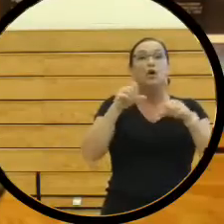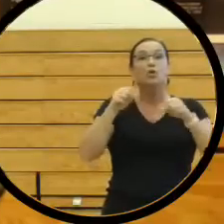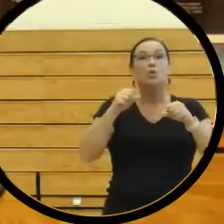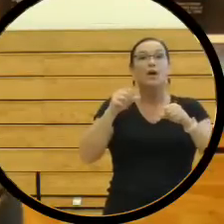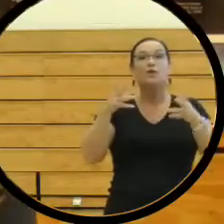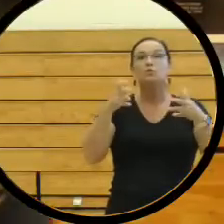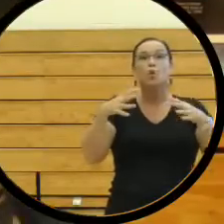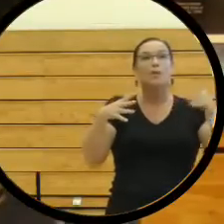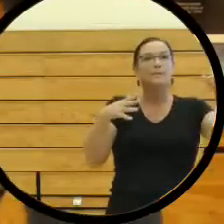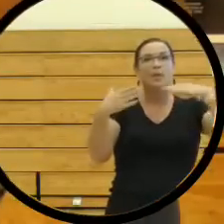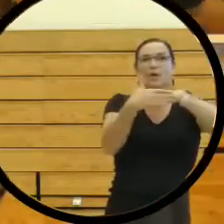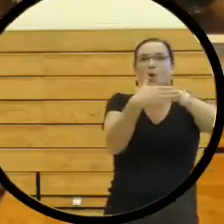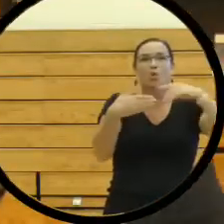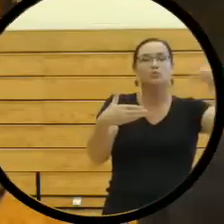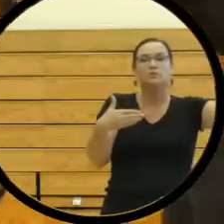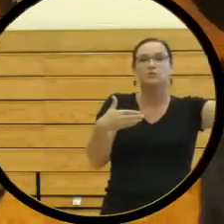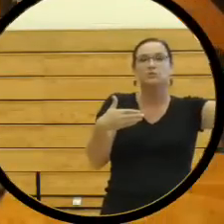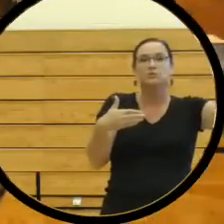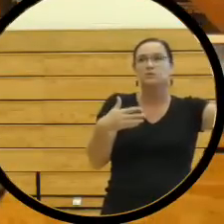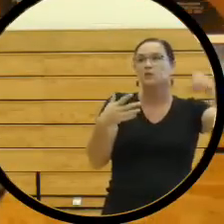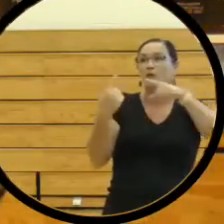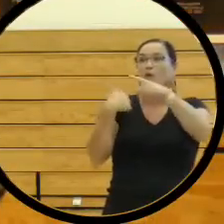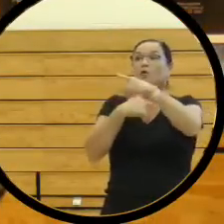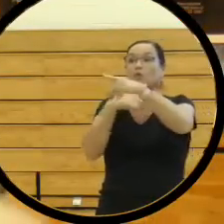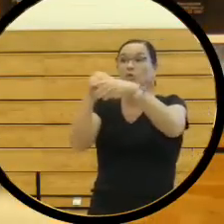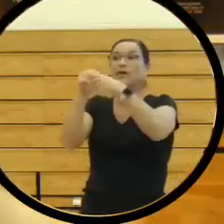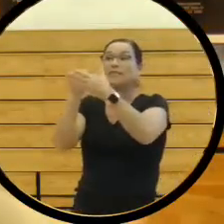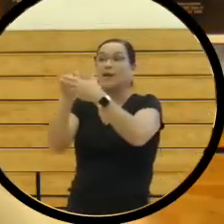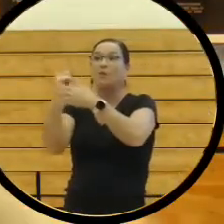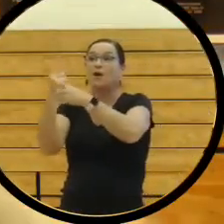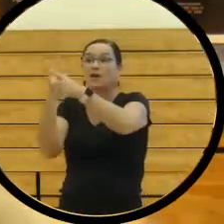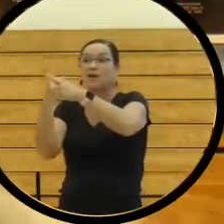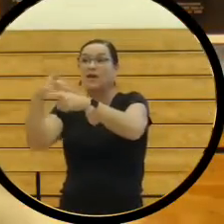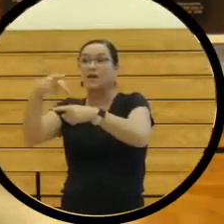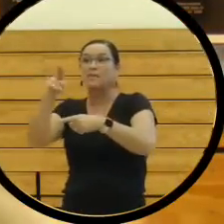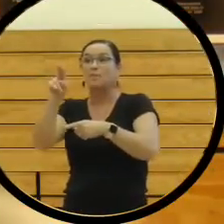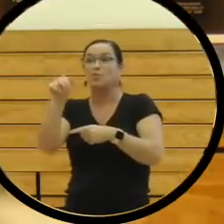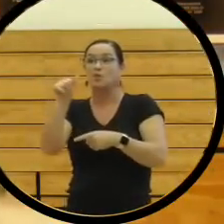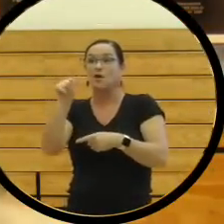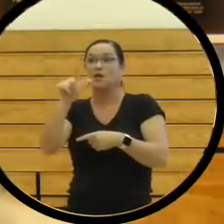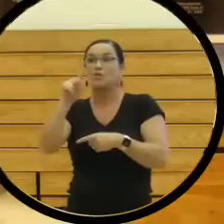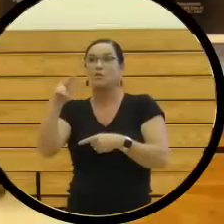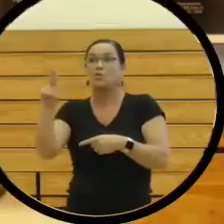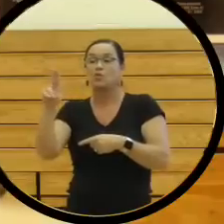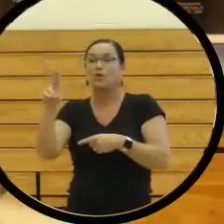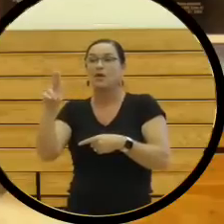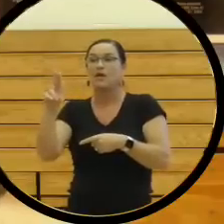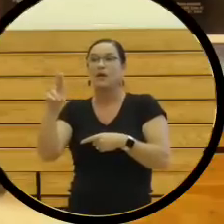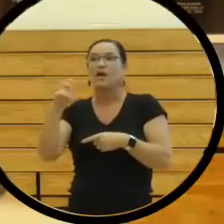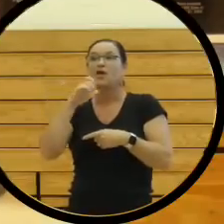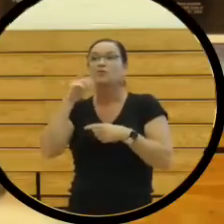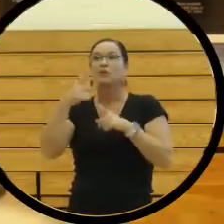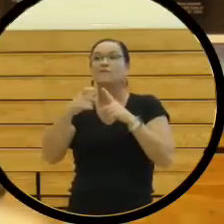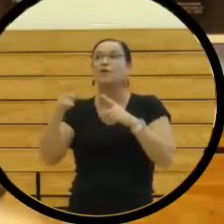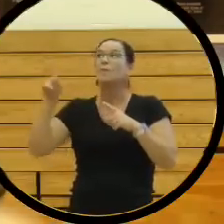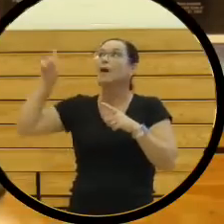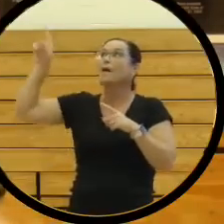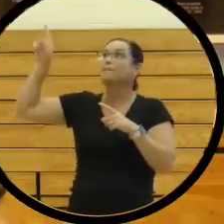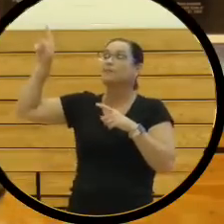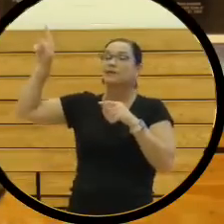can. Well, and we were in that one, and it was down into the loop, and it didn't come from up, it came from under up. And that's what we were talking about,